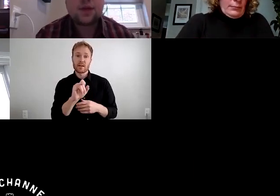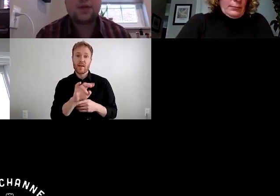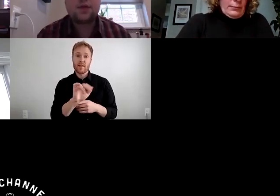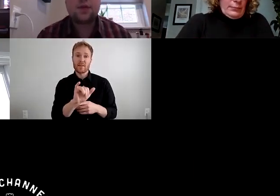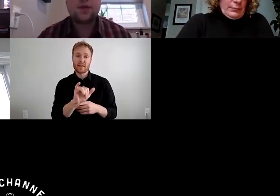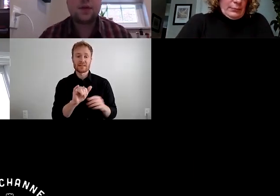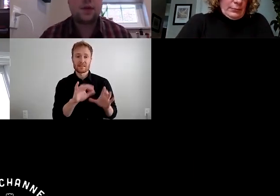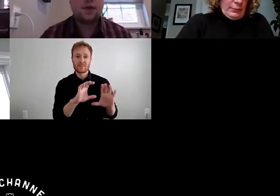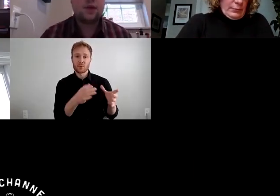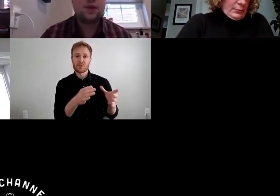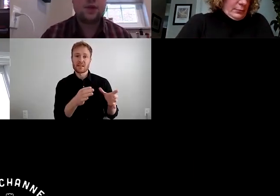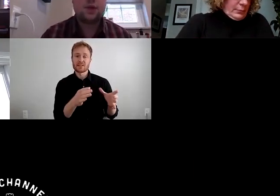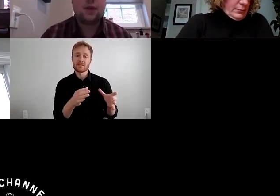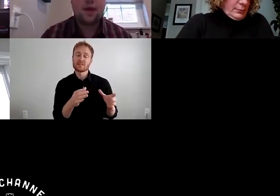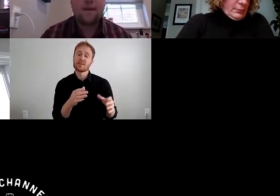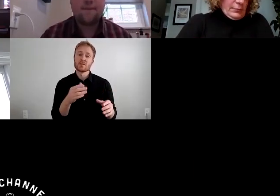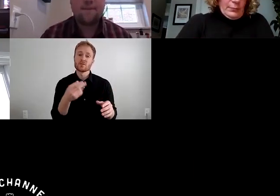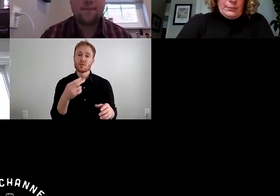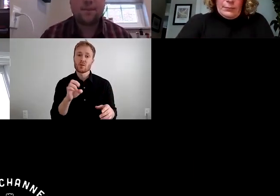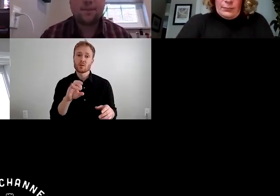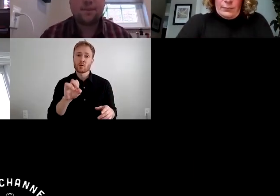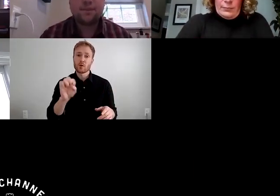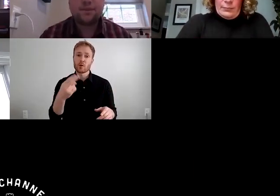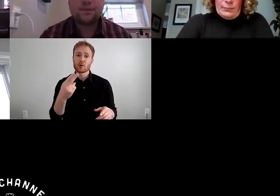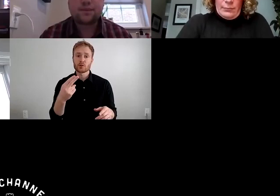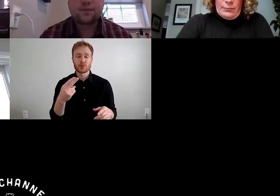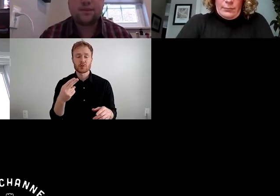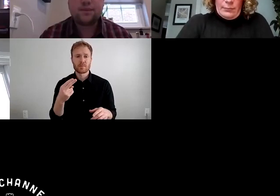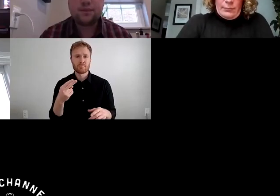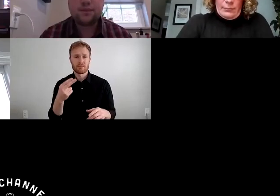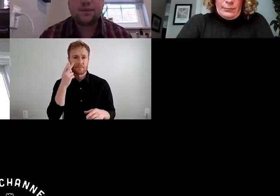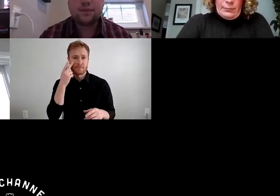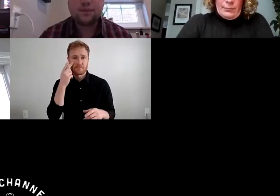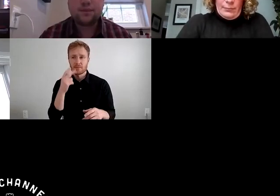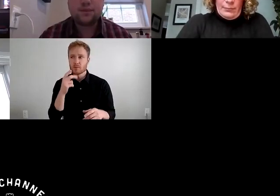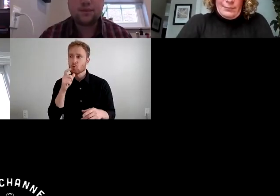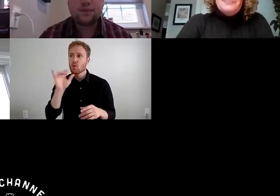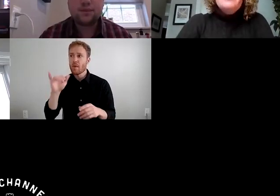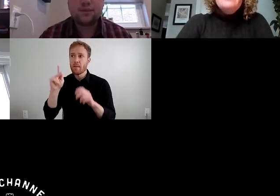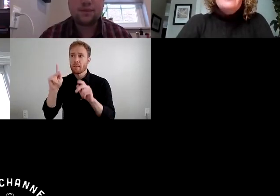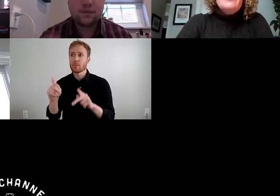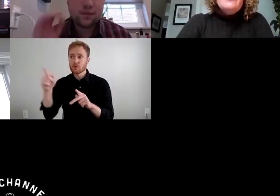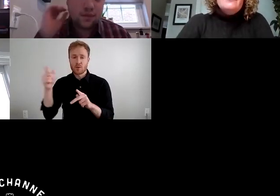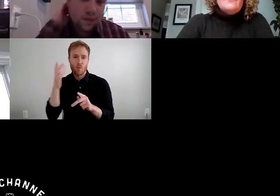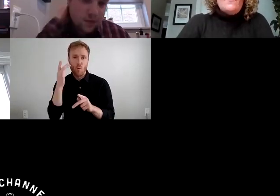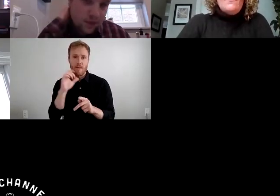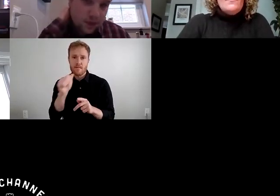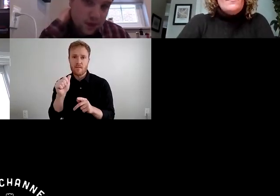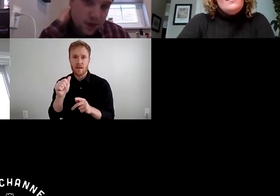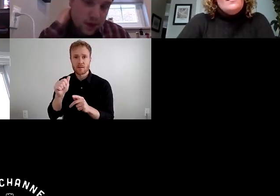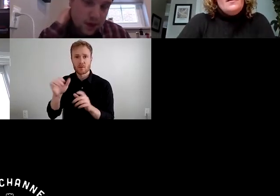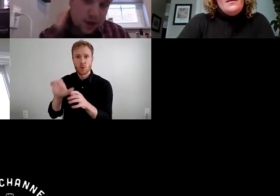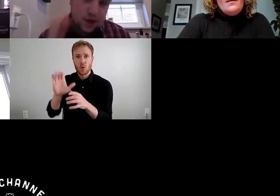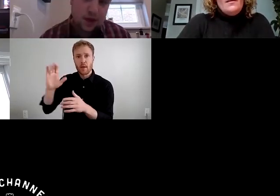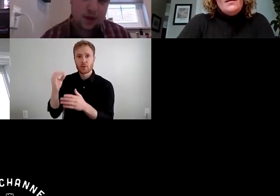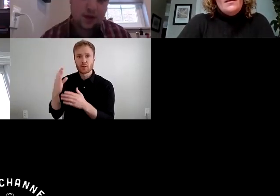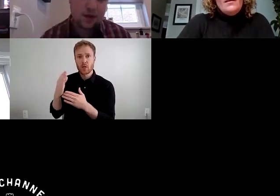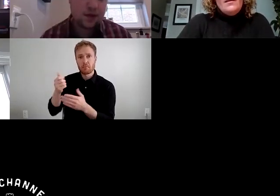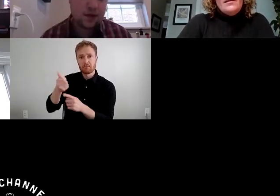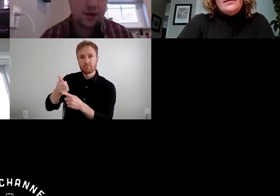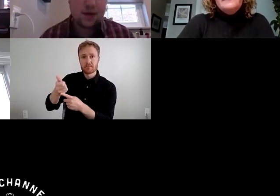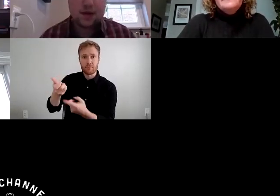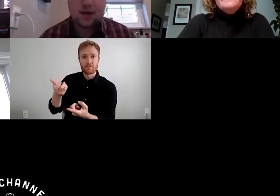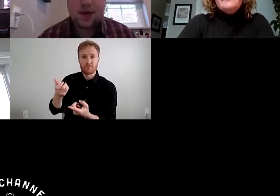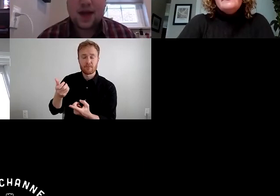answer as to who that individual is and why they're not doing their job, that would be helpful. But I'm supportive,